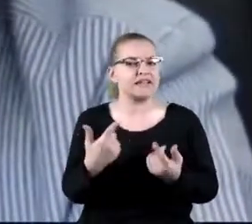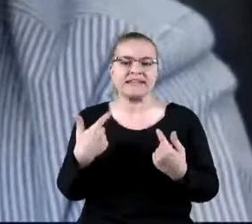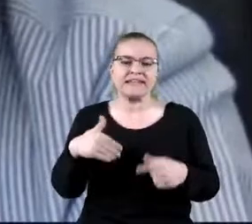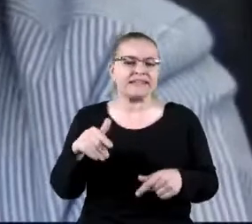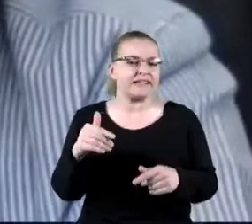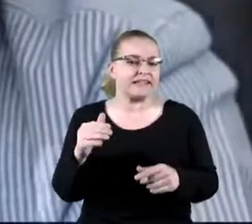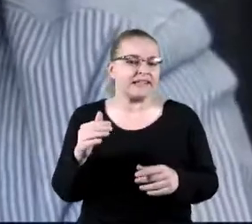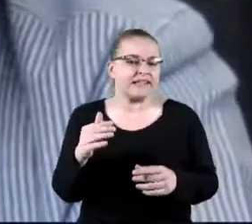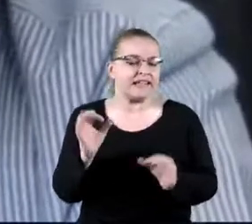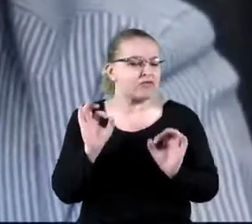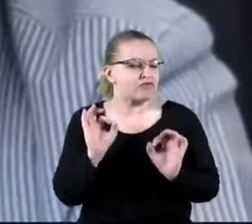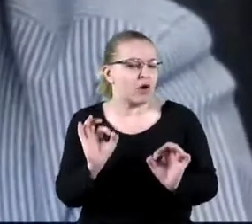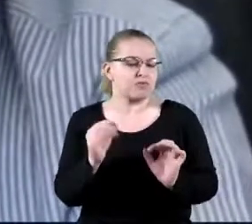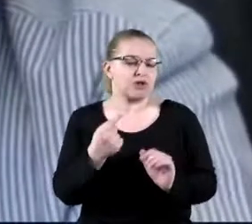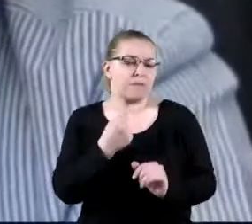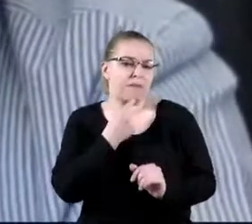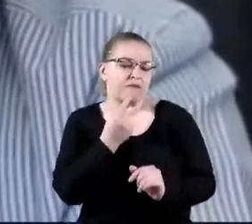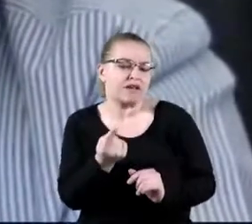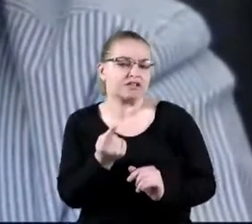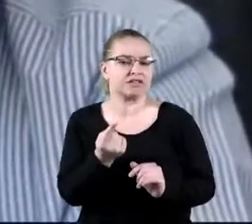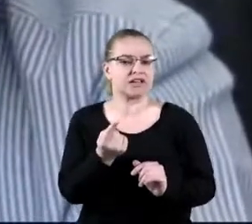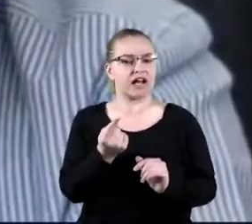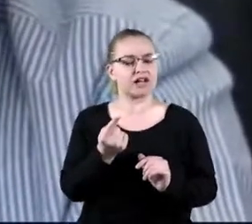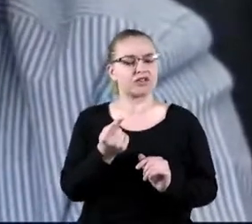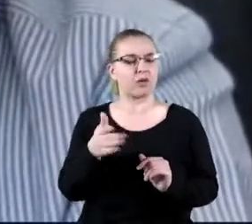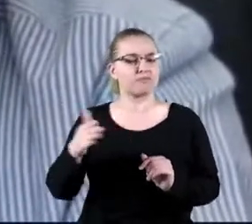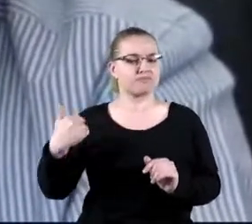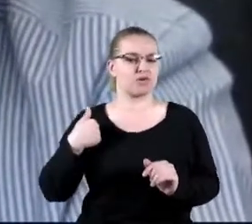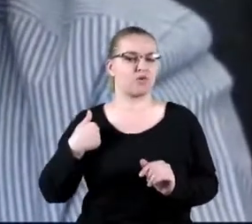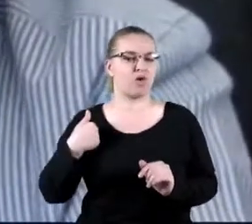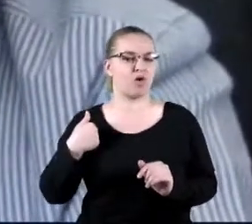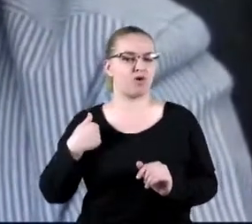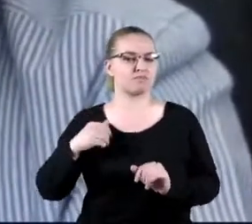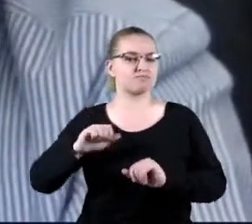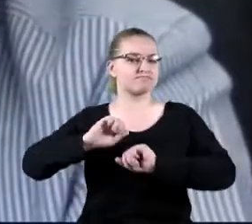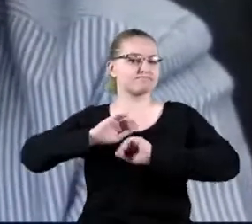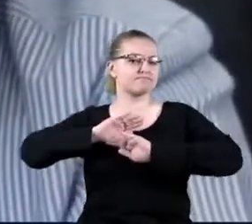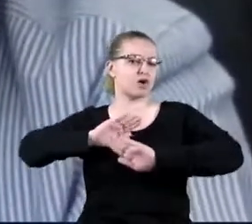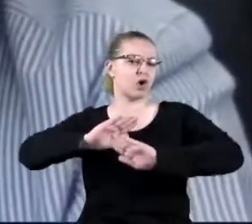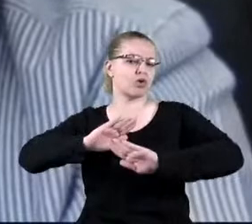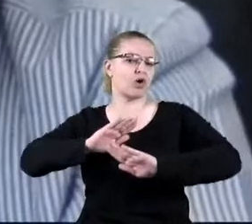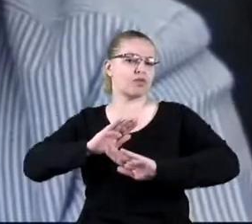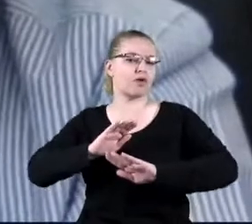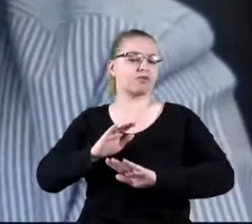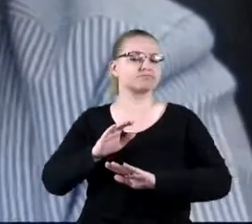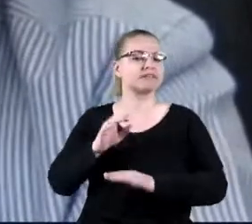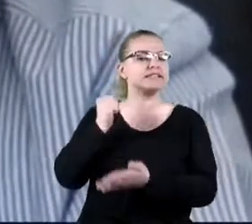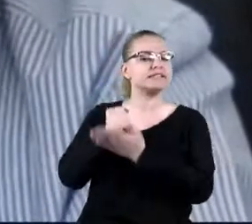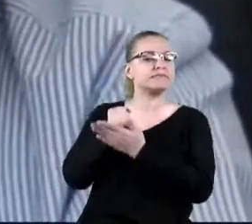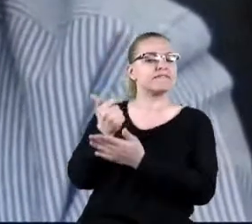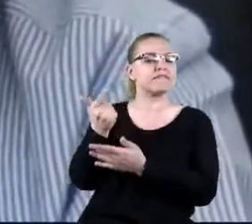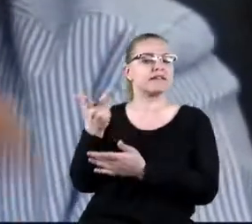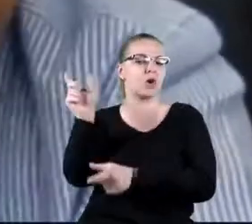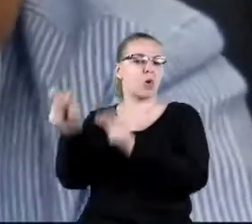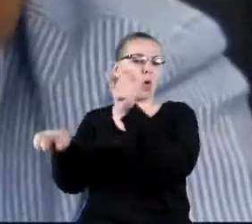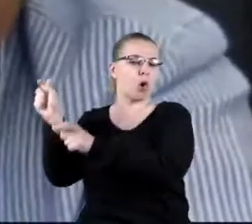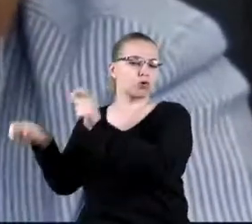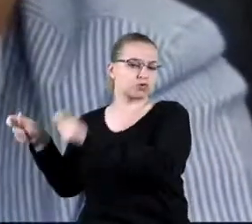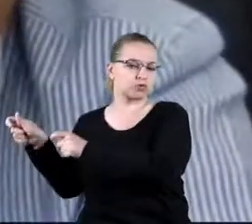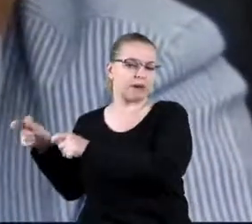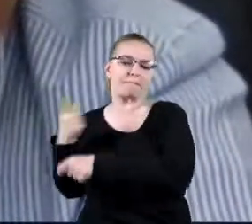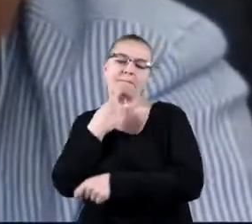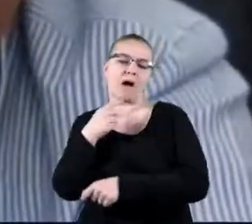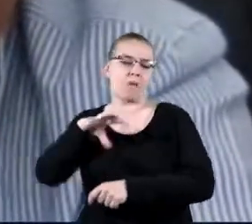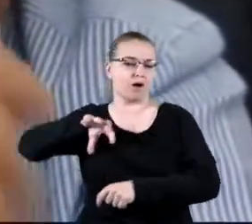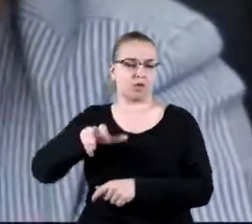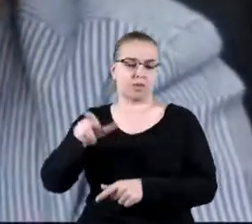city into account. It's not a very good thing to say here, But unfortunately, it was the interests of